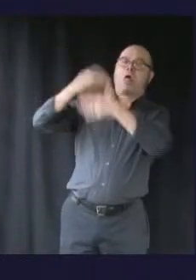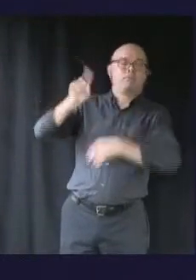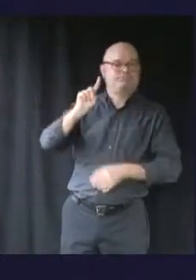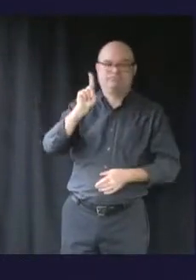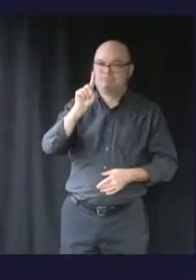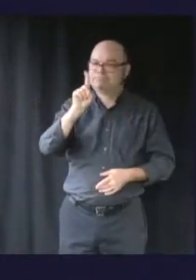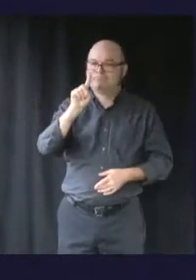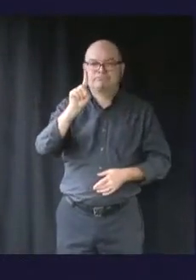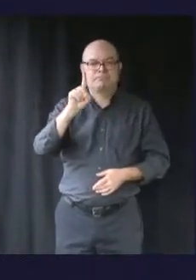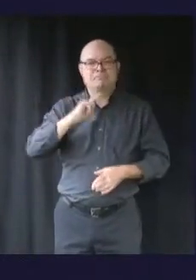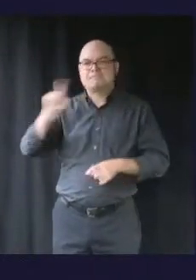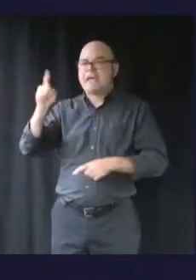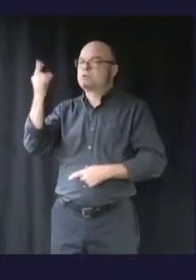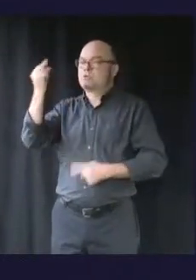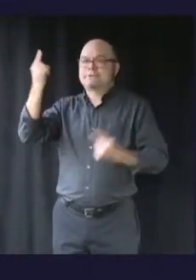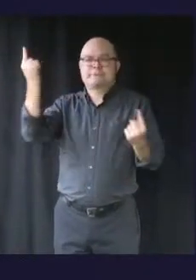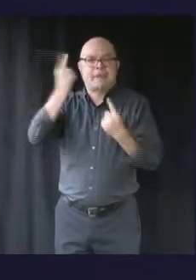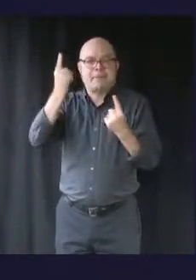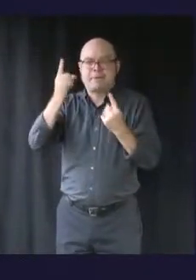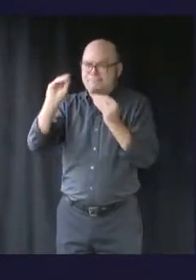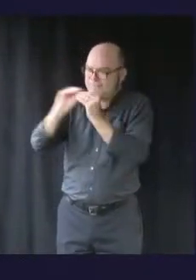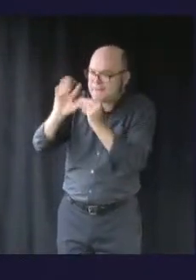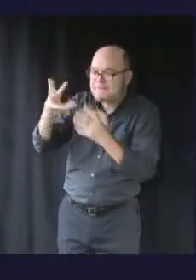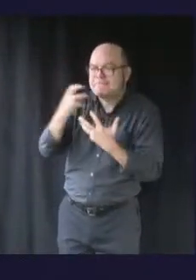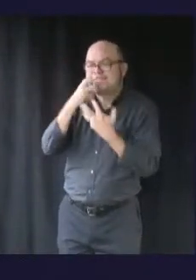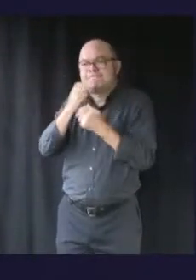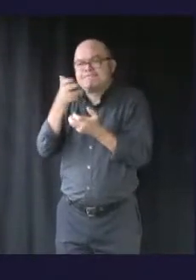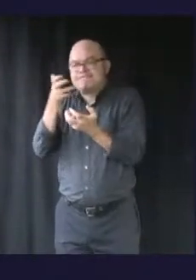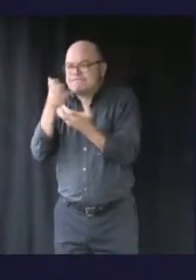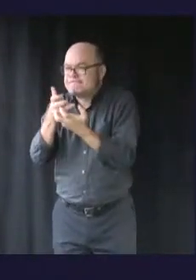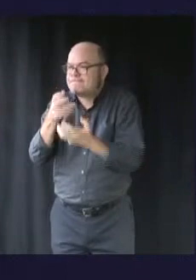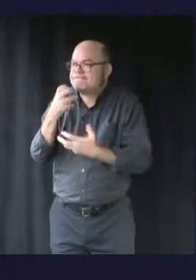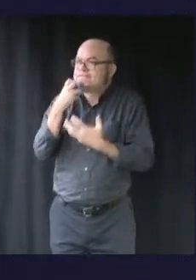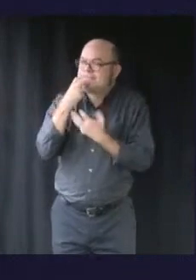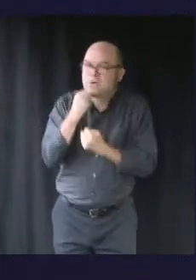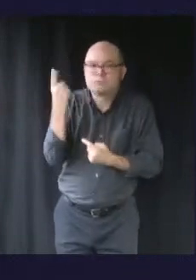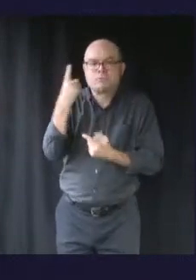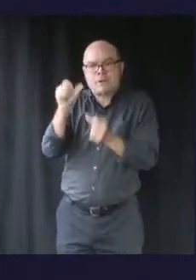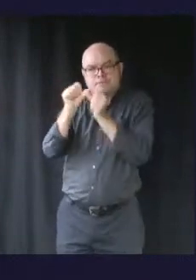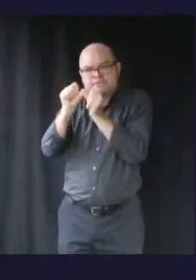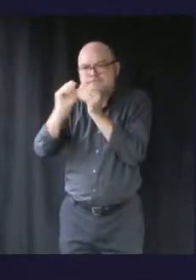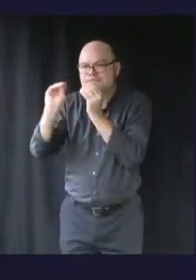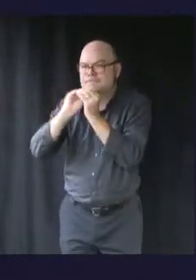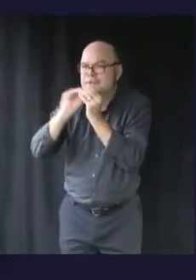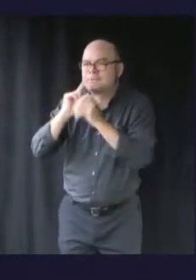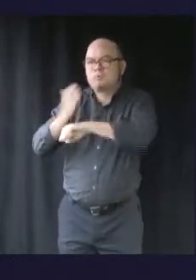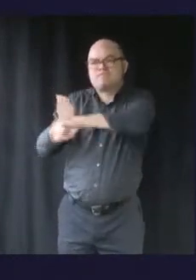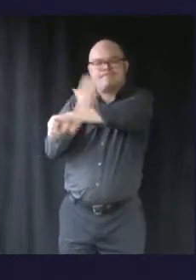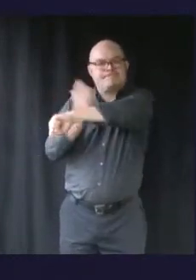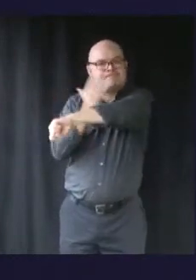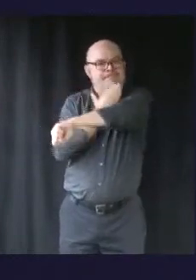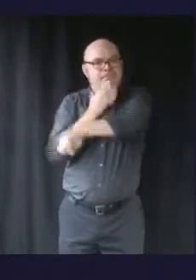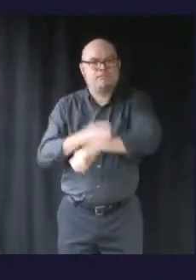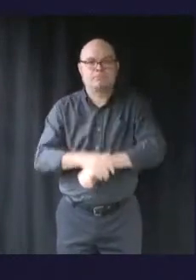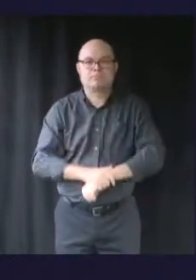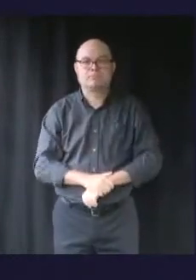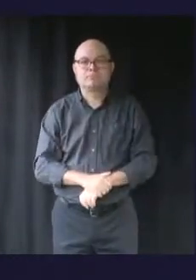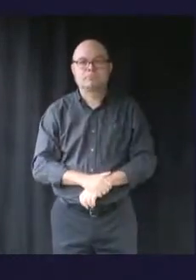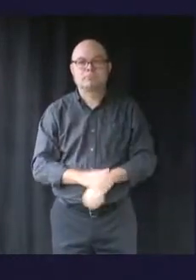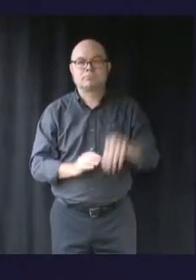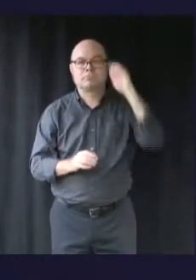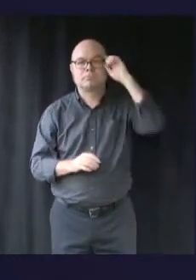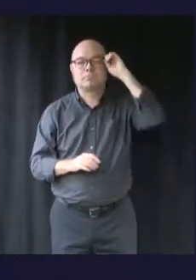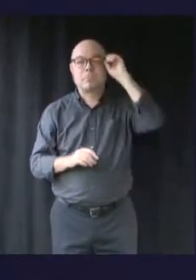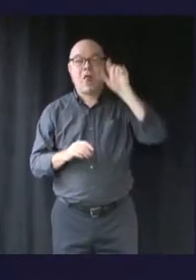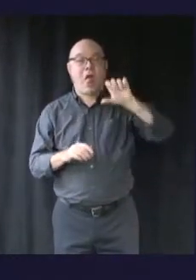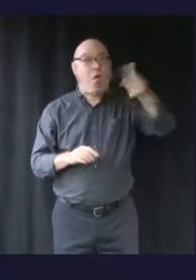foundation for an era of peace and prosperity unprecedented in human history. Attacks